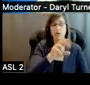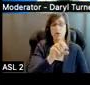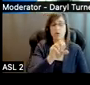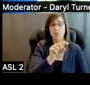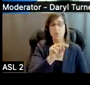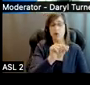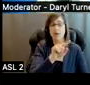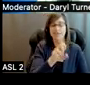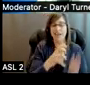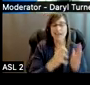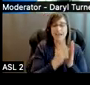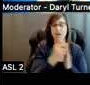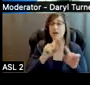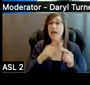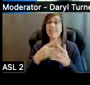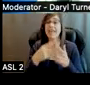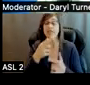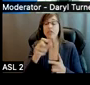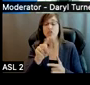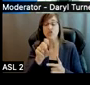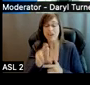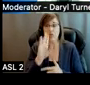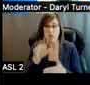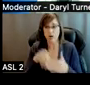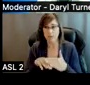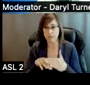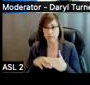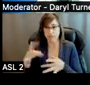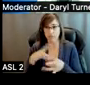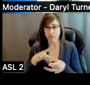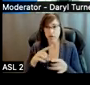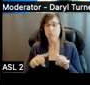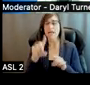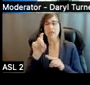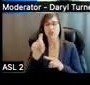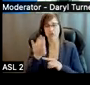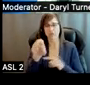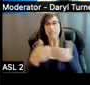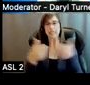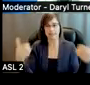then the gender part will come in, but yes, it should be disaggregated.